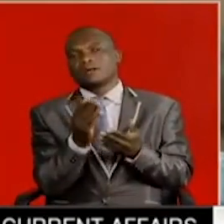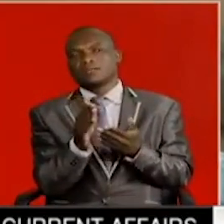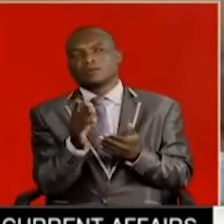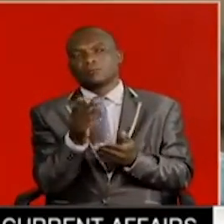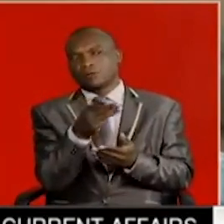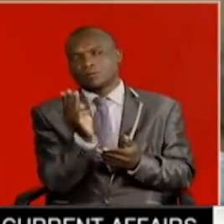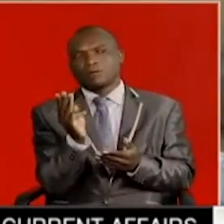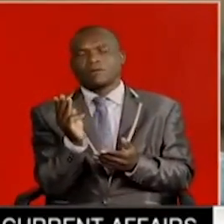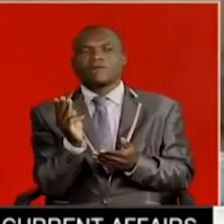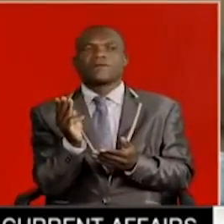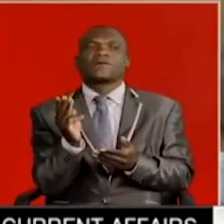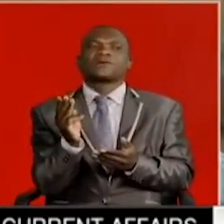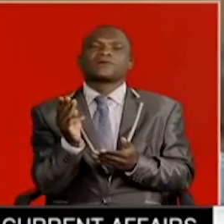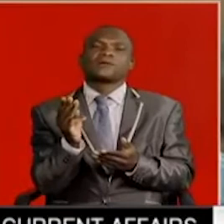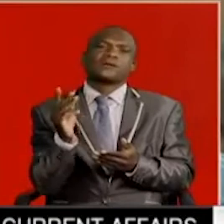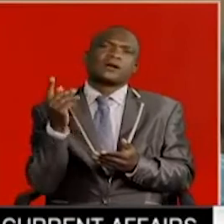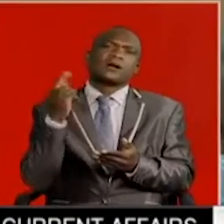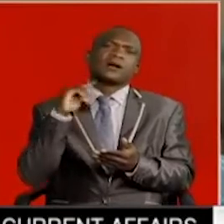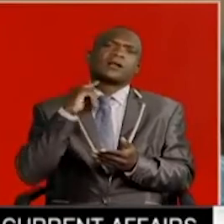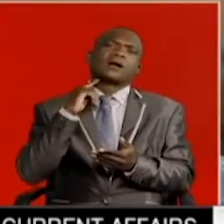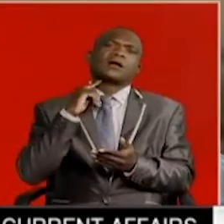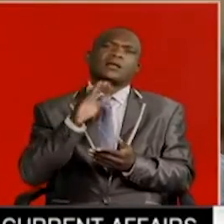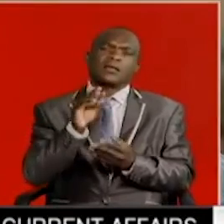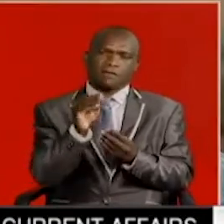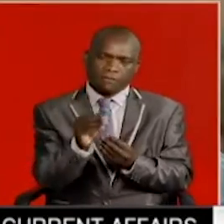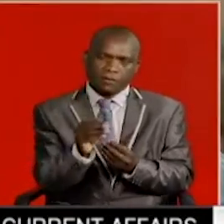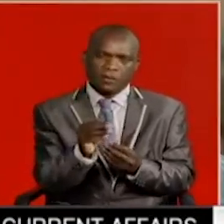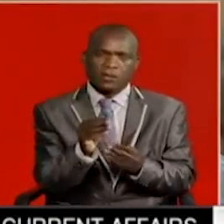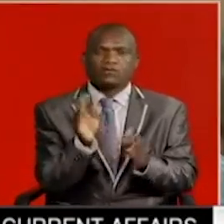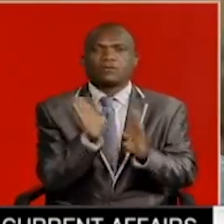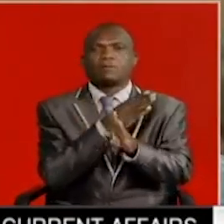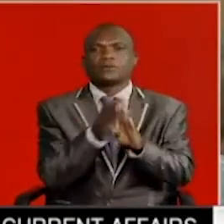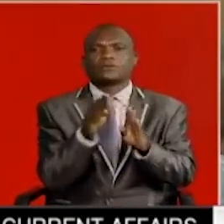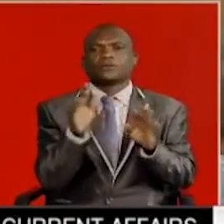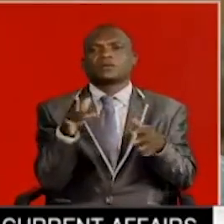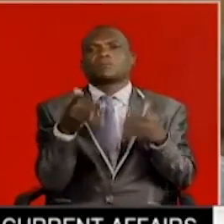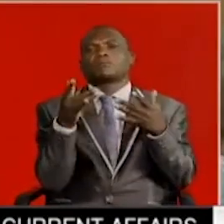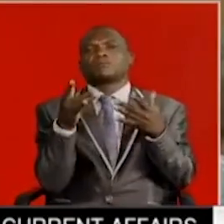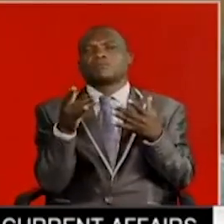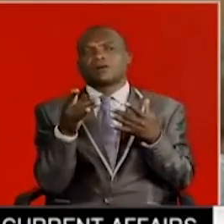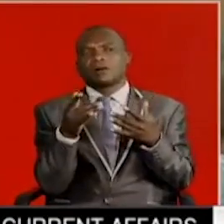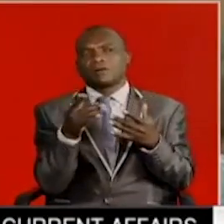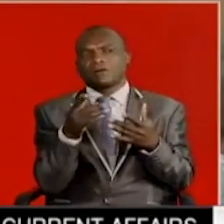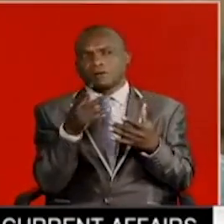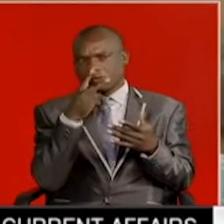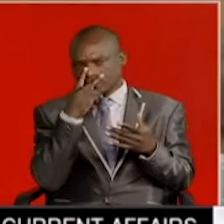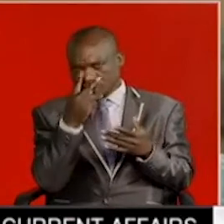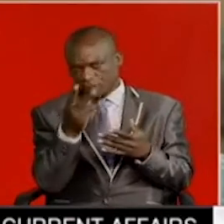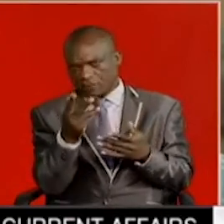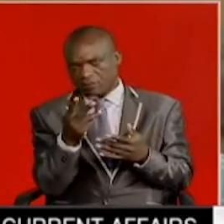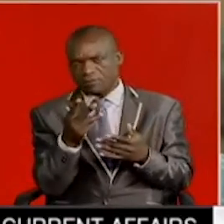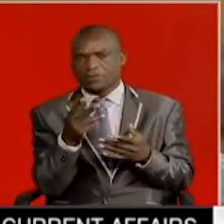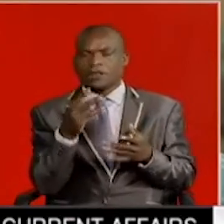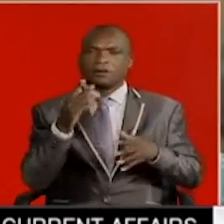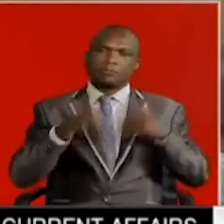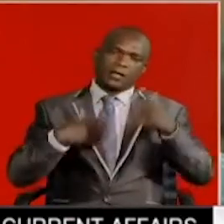just for the fun of it, going and misusing the social media. This is not the time of misuse or playing